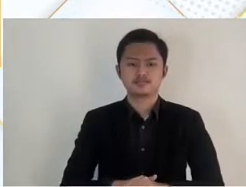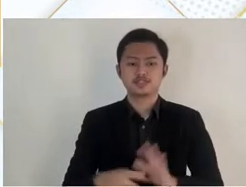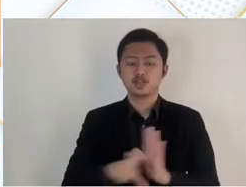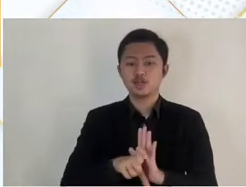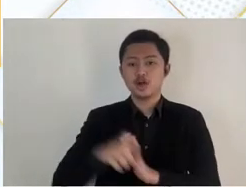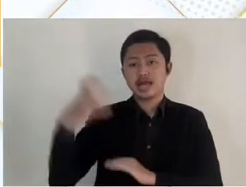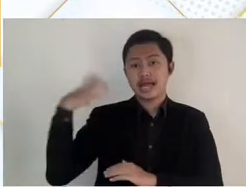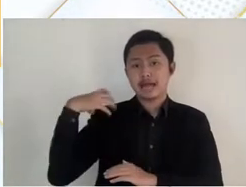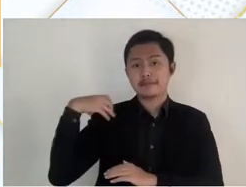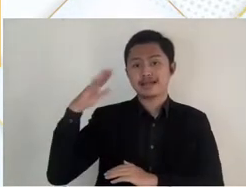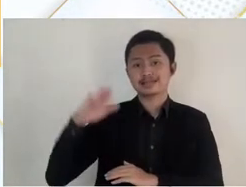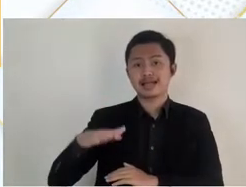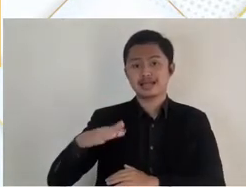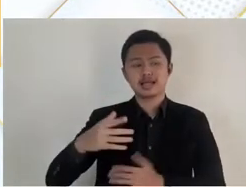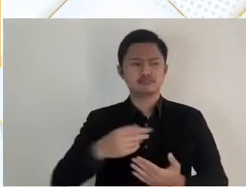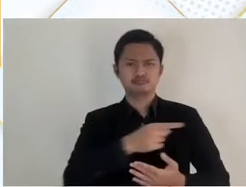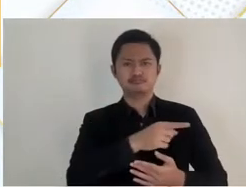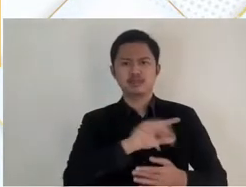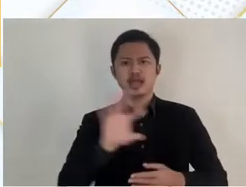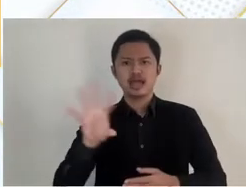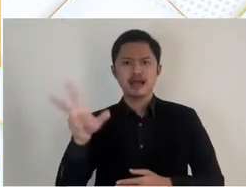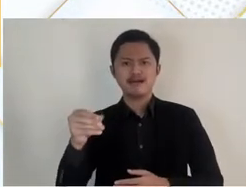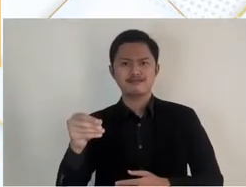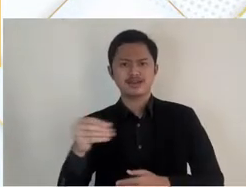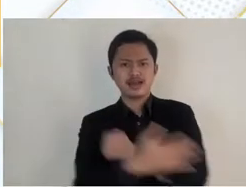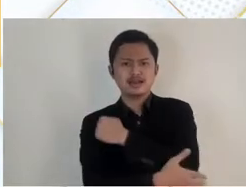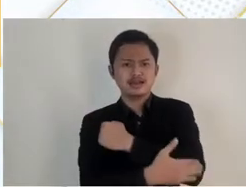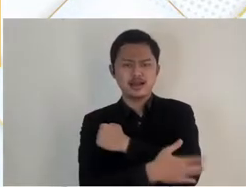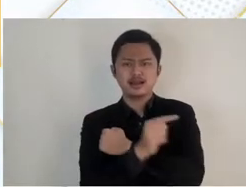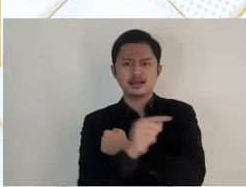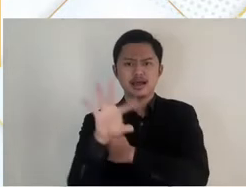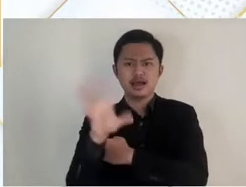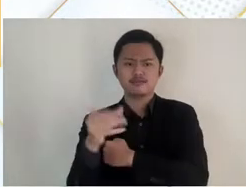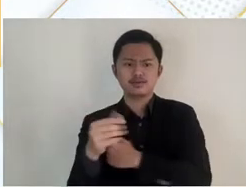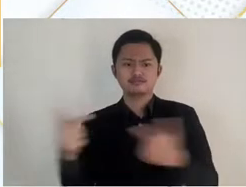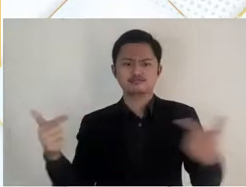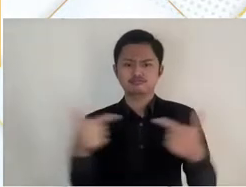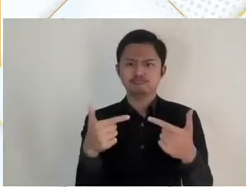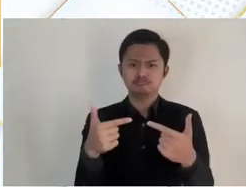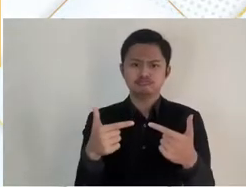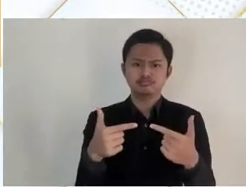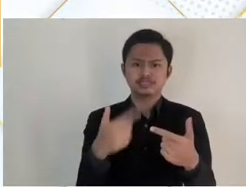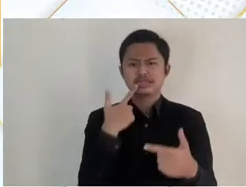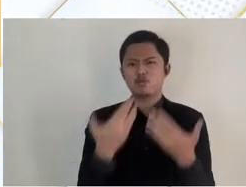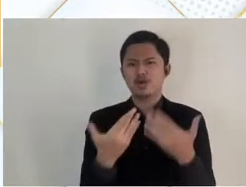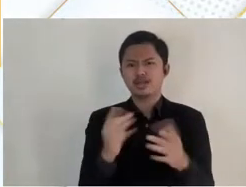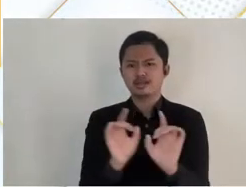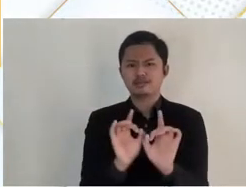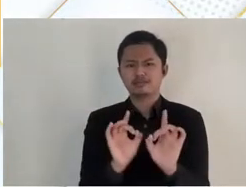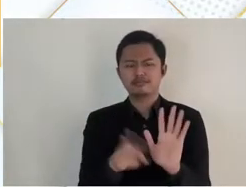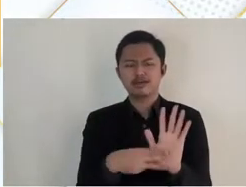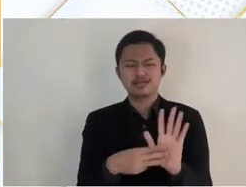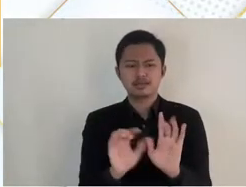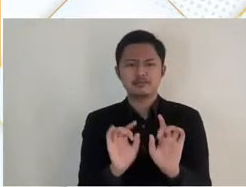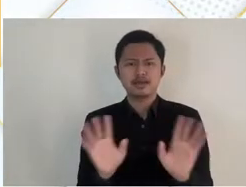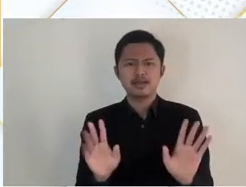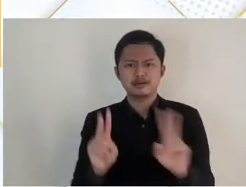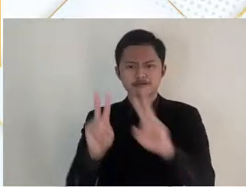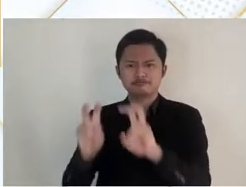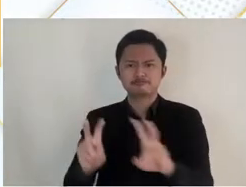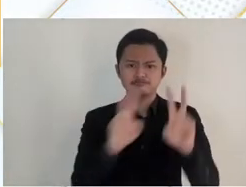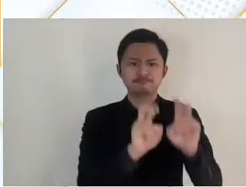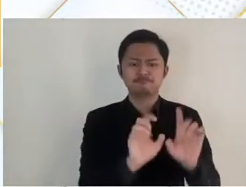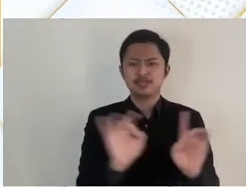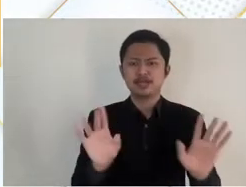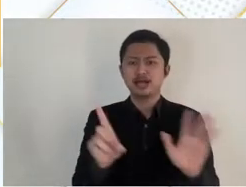countries, African states, those are the lessons learned that I think would be most useful. And there's some new studies on Uruguay,